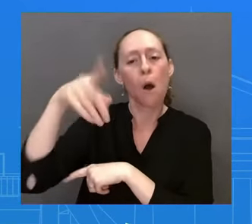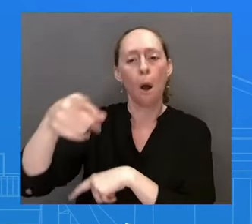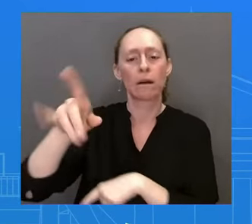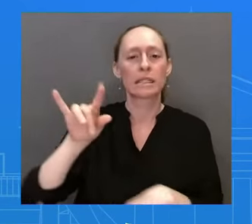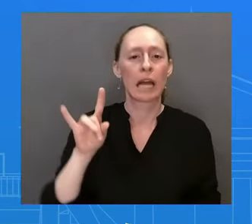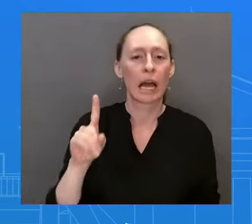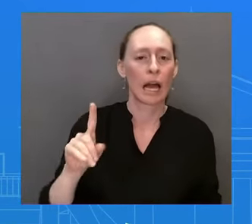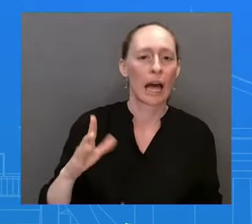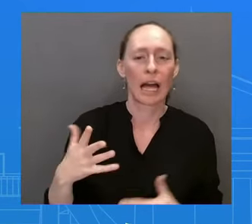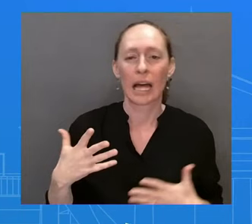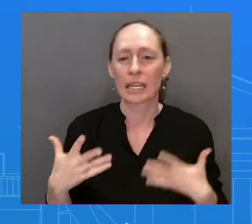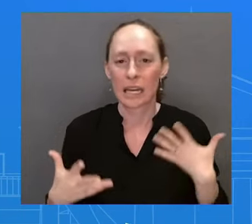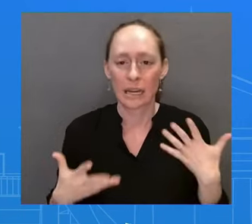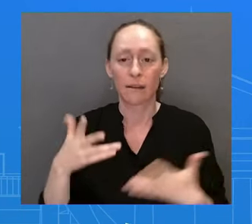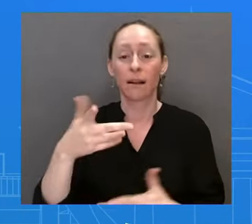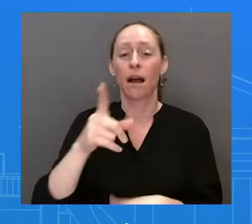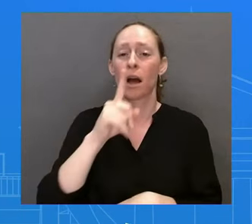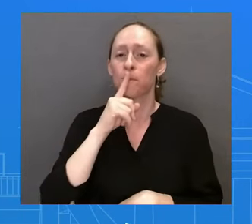good.